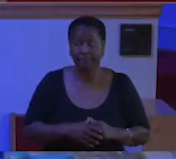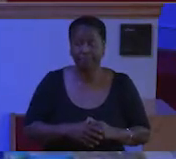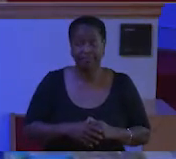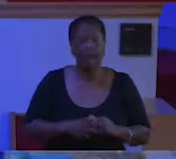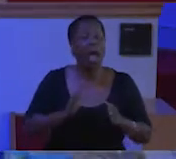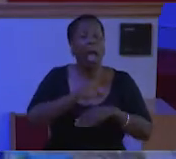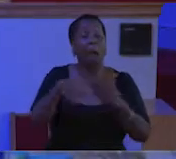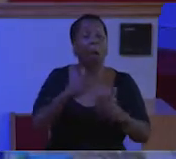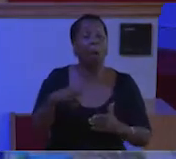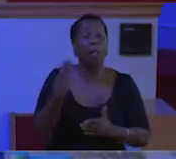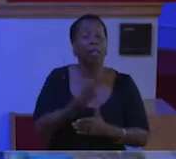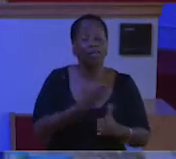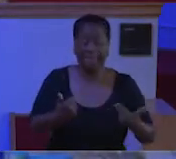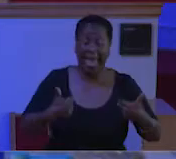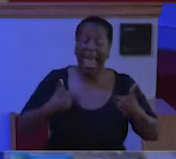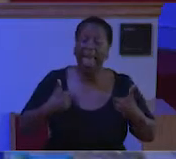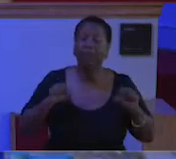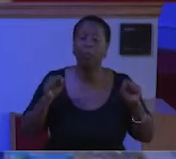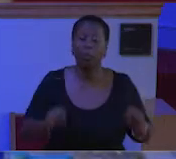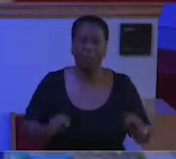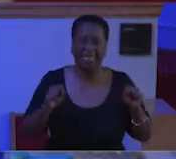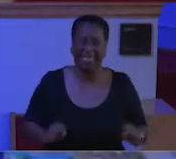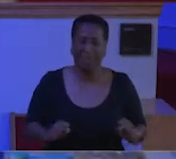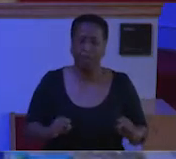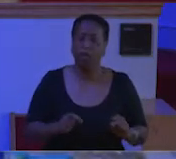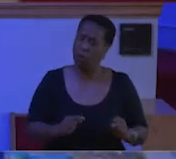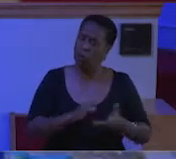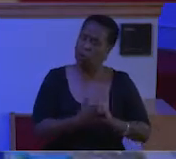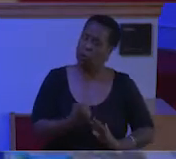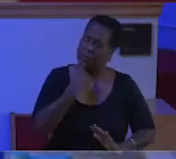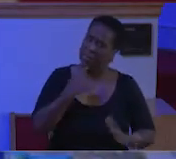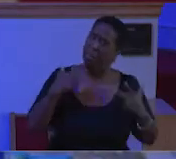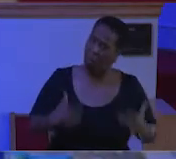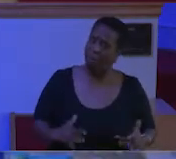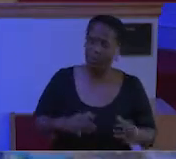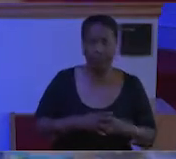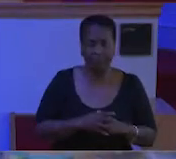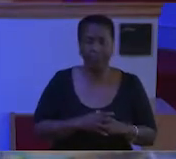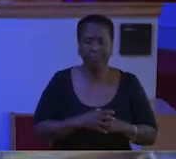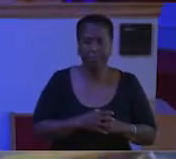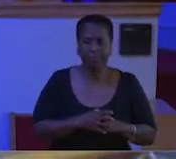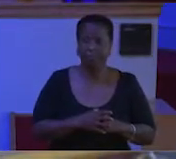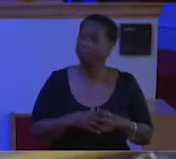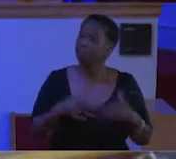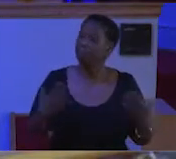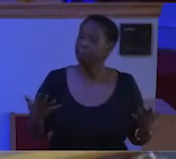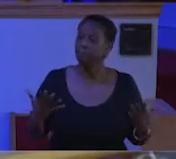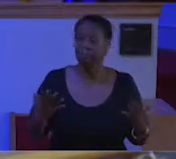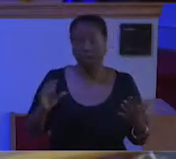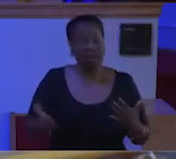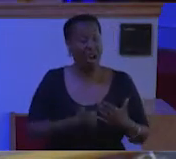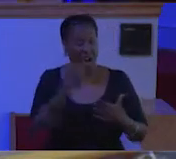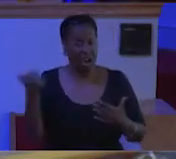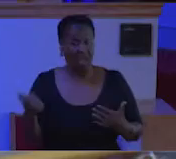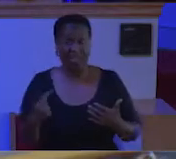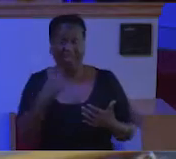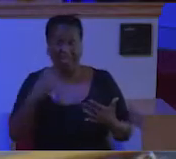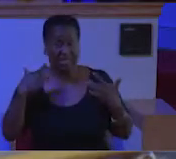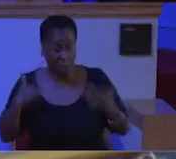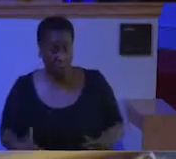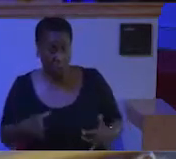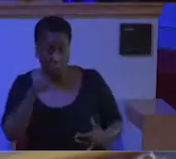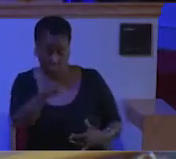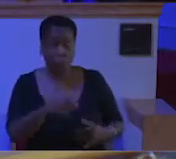And all of us have the potential to be a disappointment. Just as others have disappointed